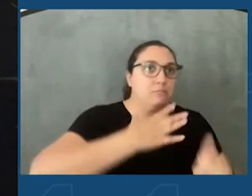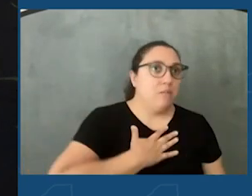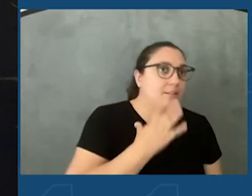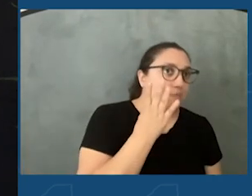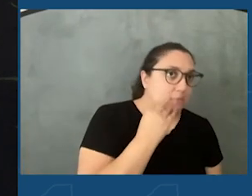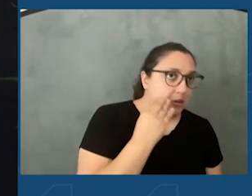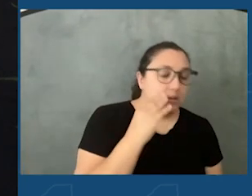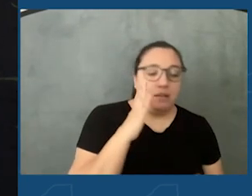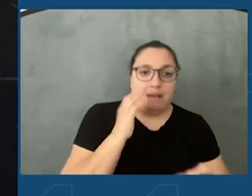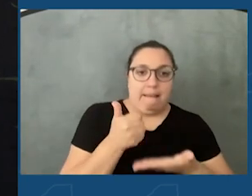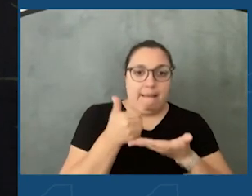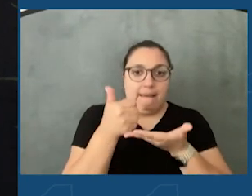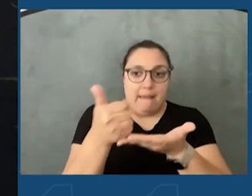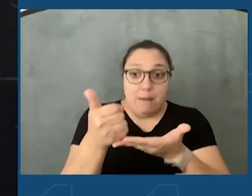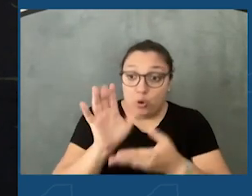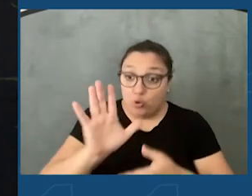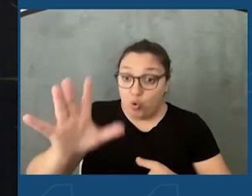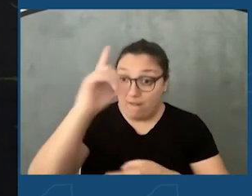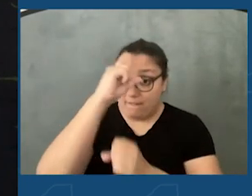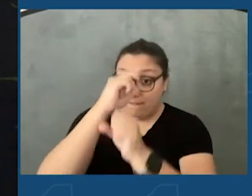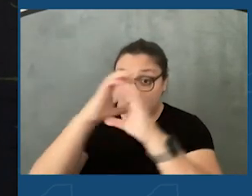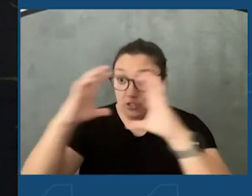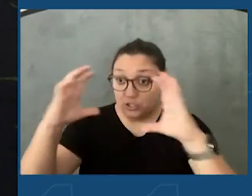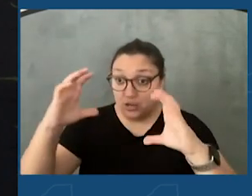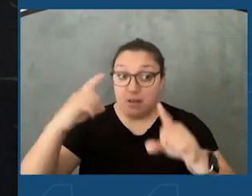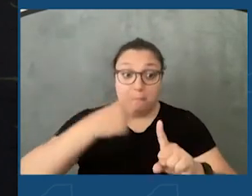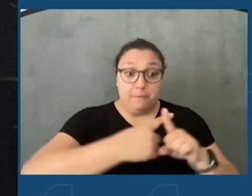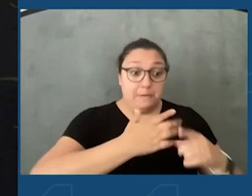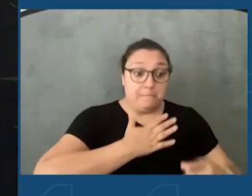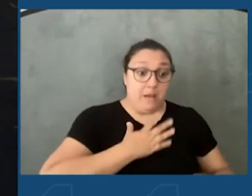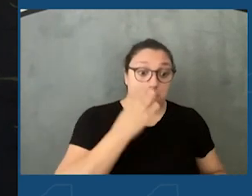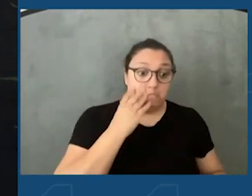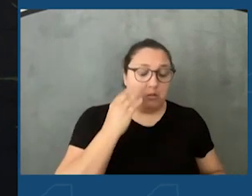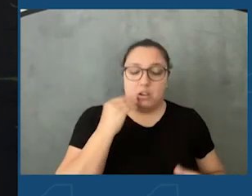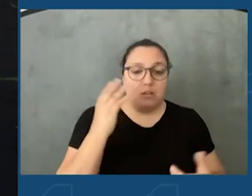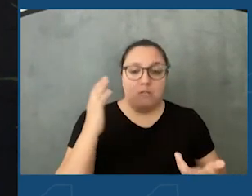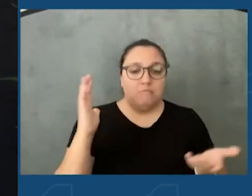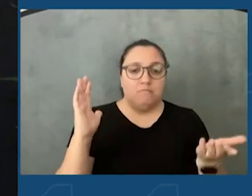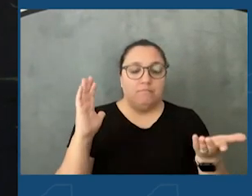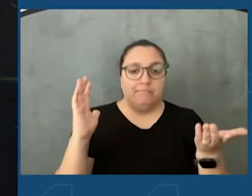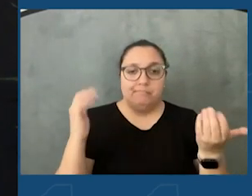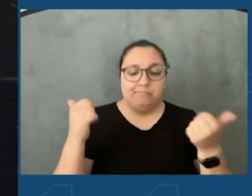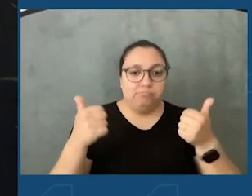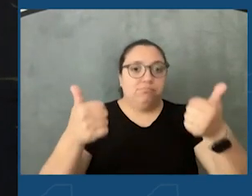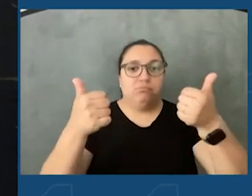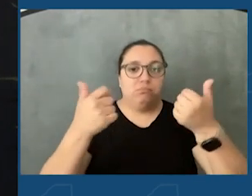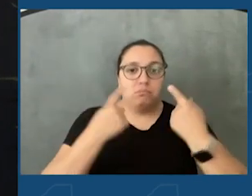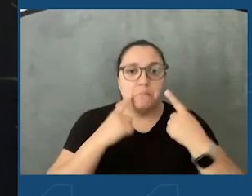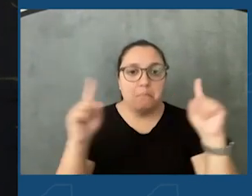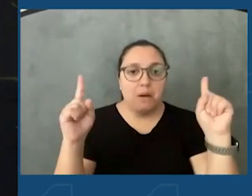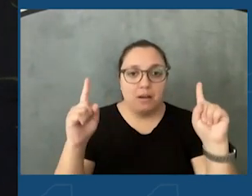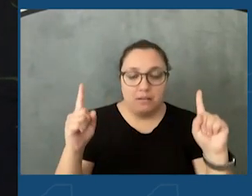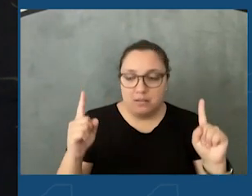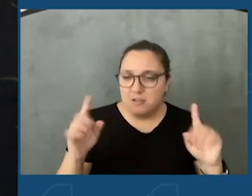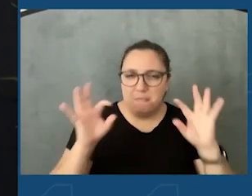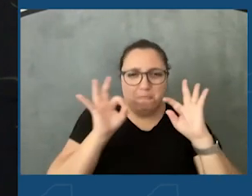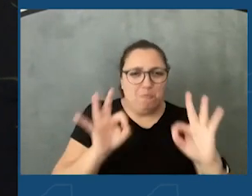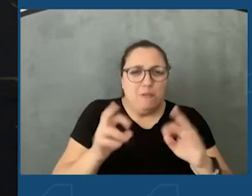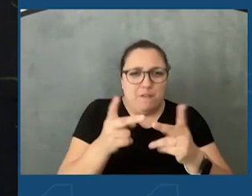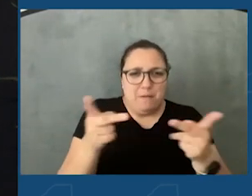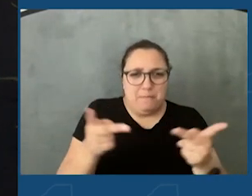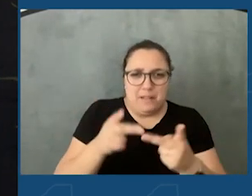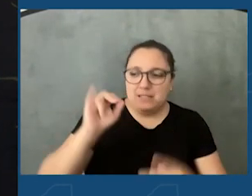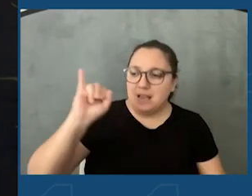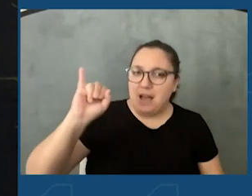have. I can't think of a better example than right here at this IBM campus. There's a lot of history